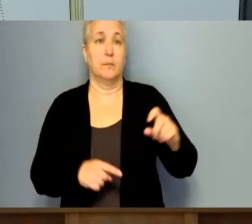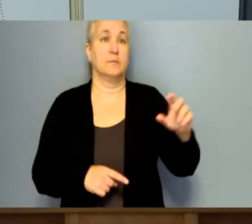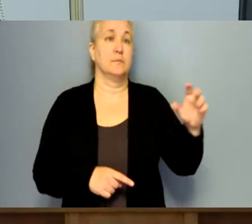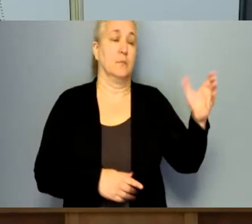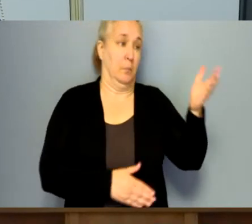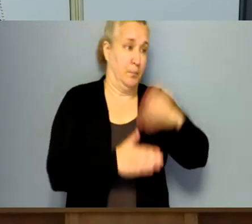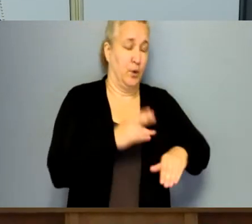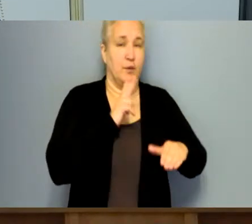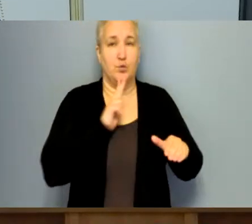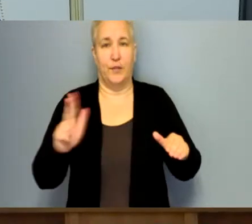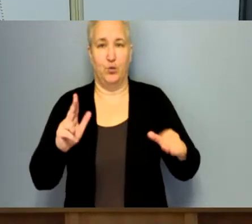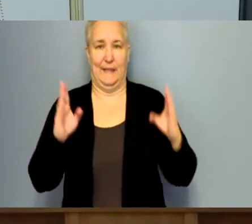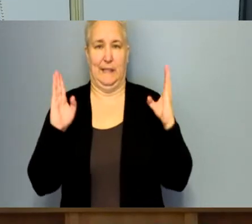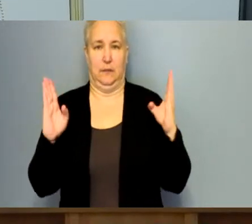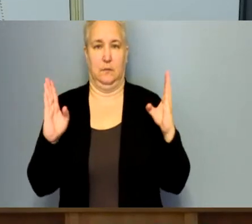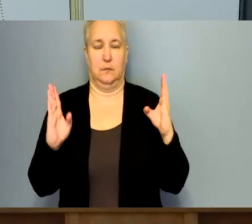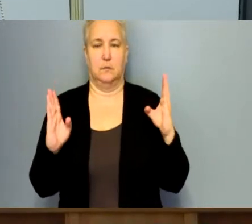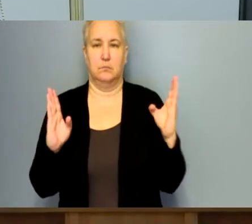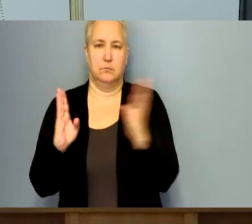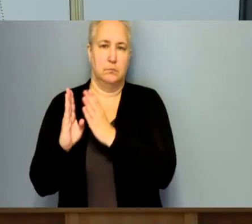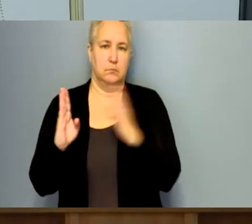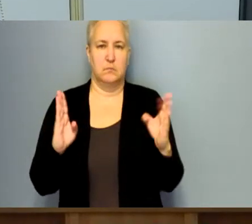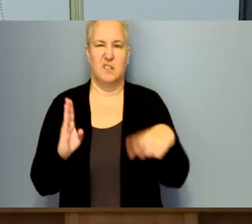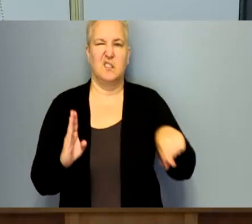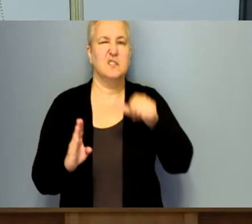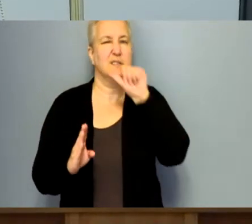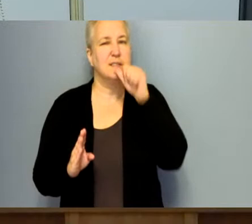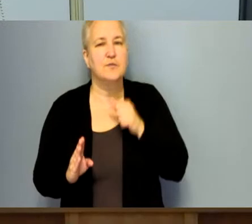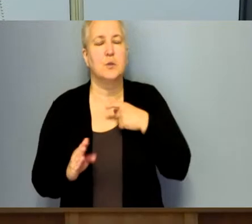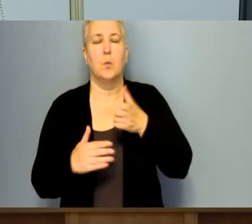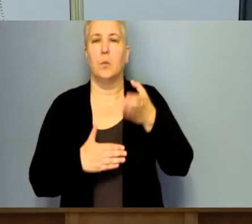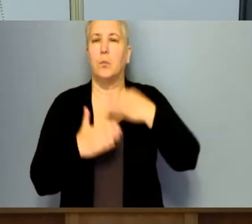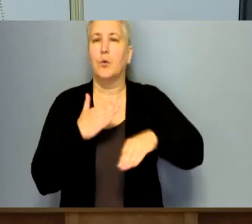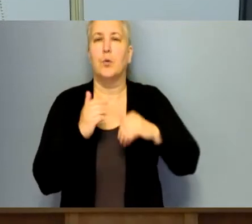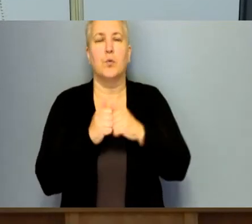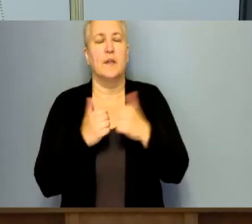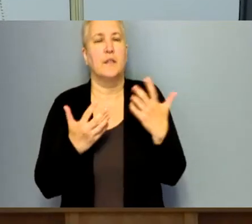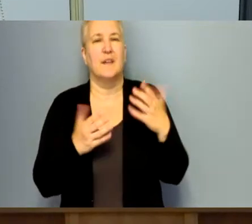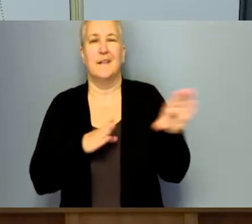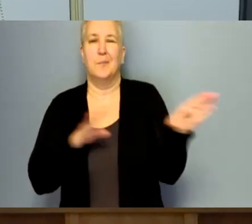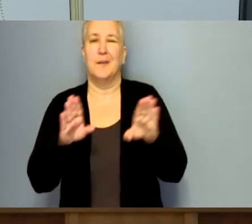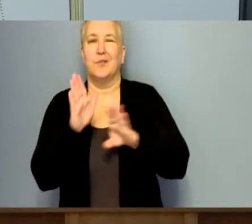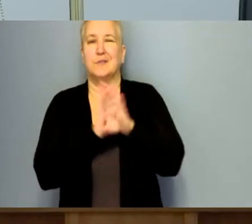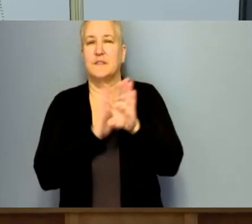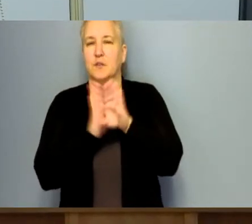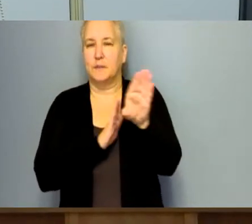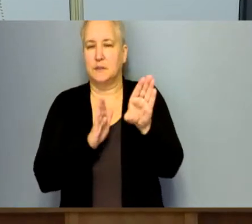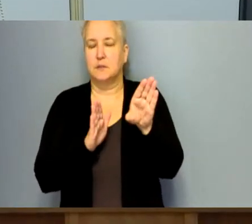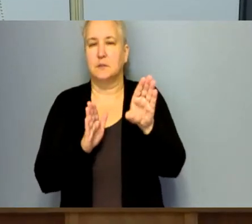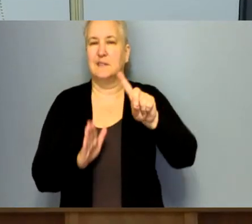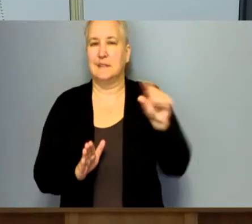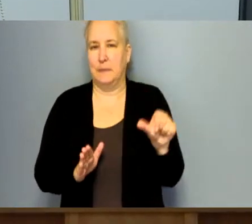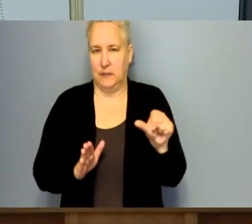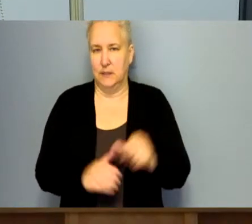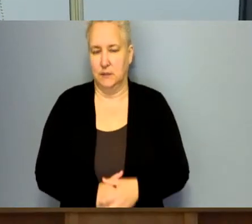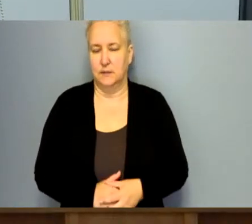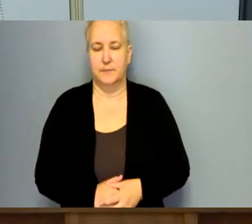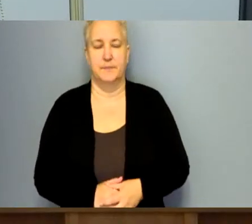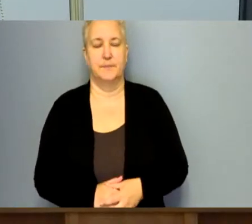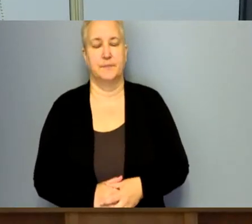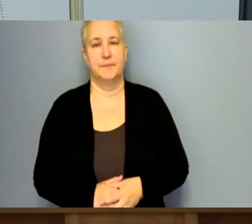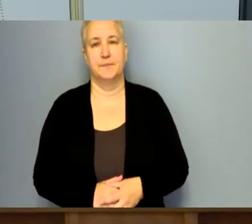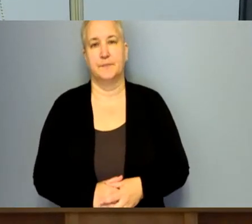old, children who are suffering or who are born with behavioral developmental disabilities.